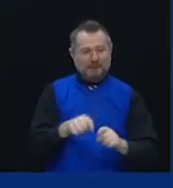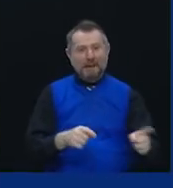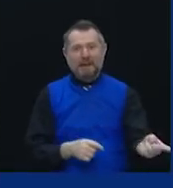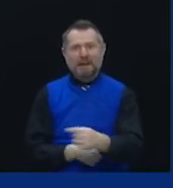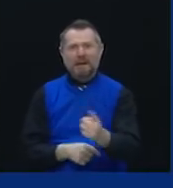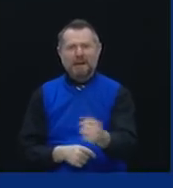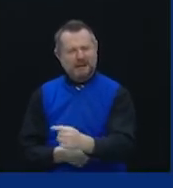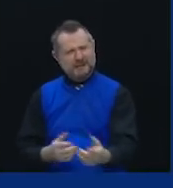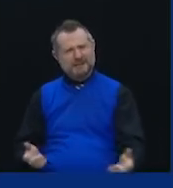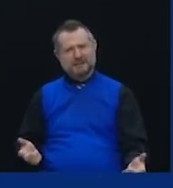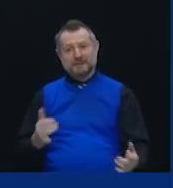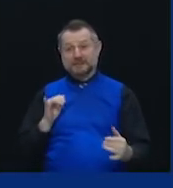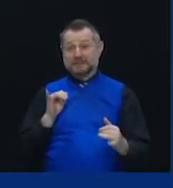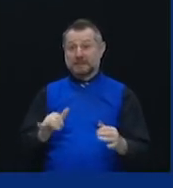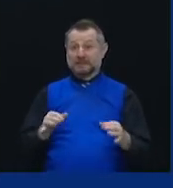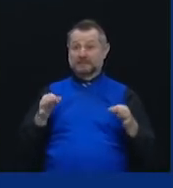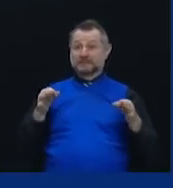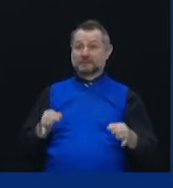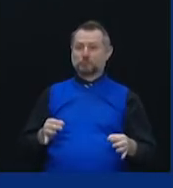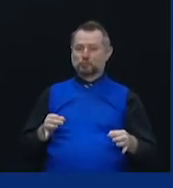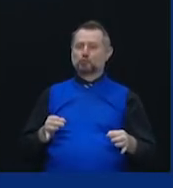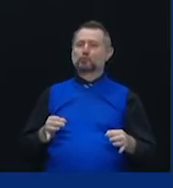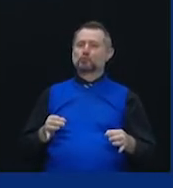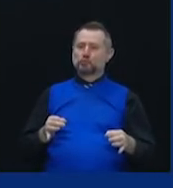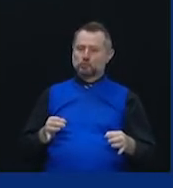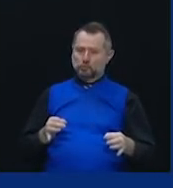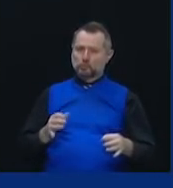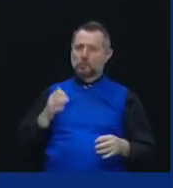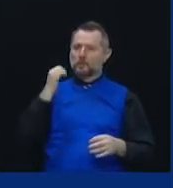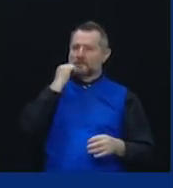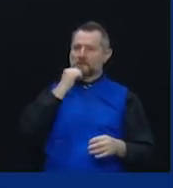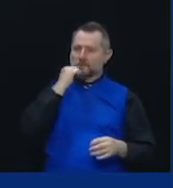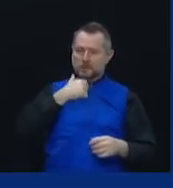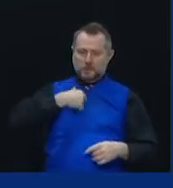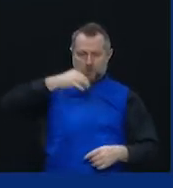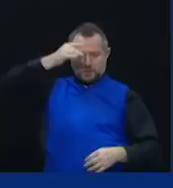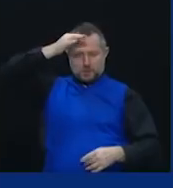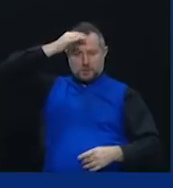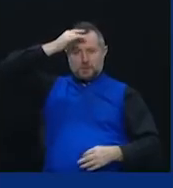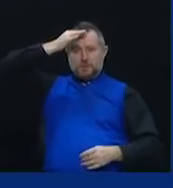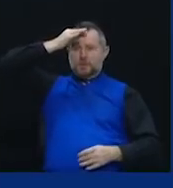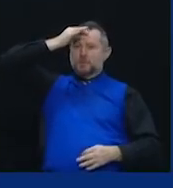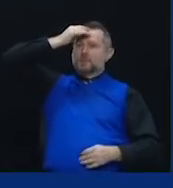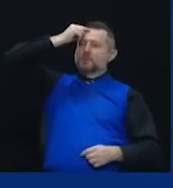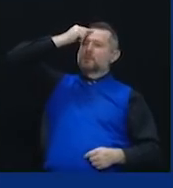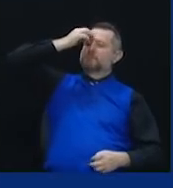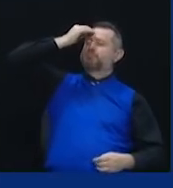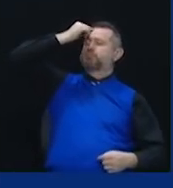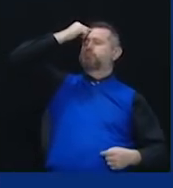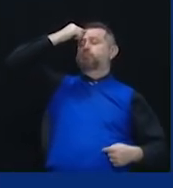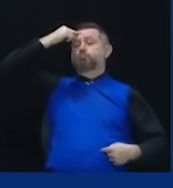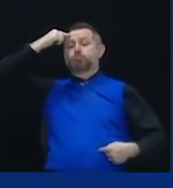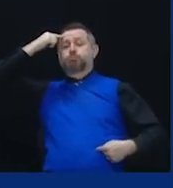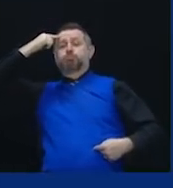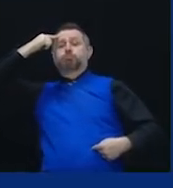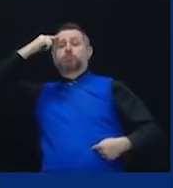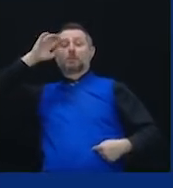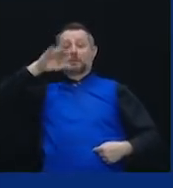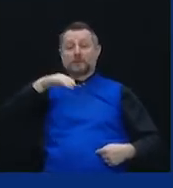decision weighed on me every day and weighs on me to this